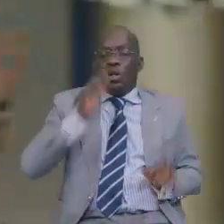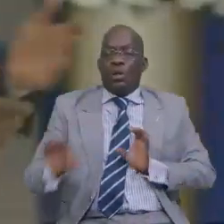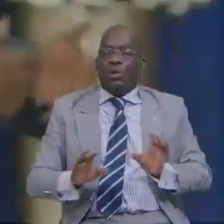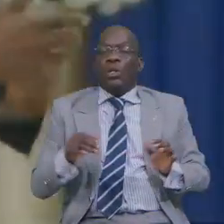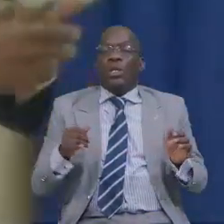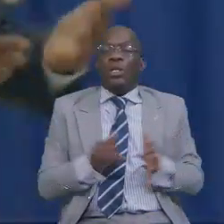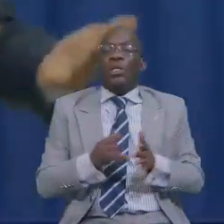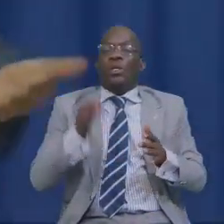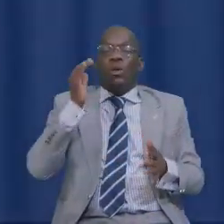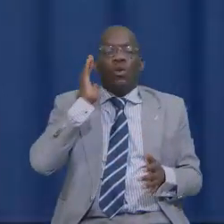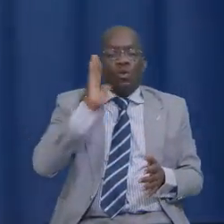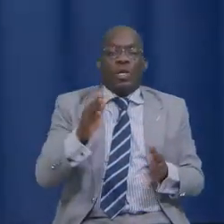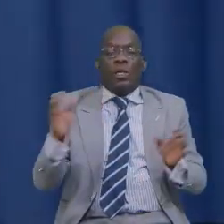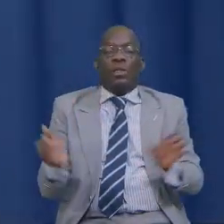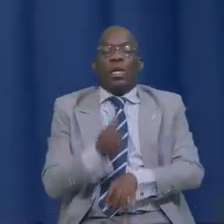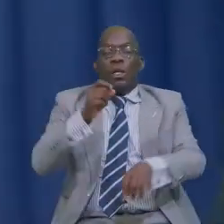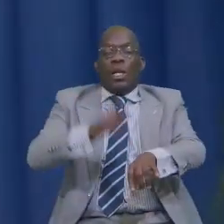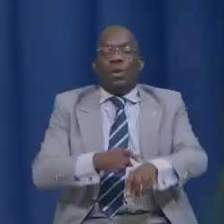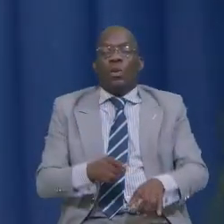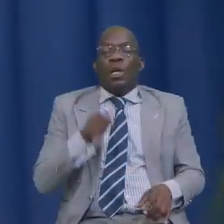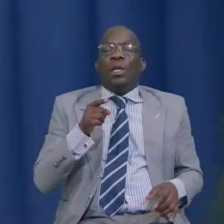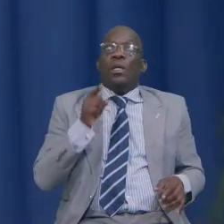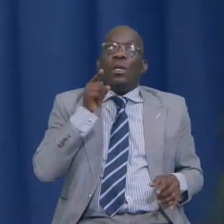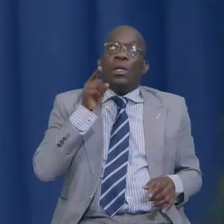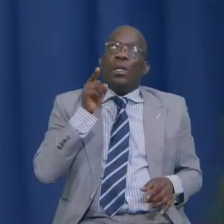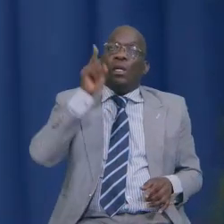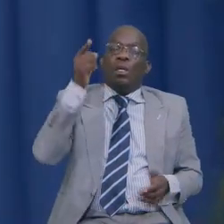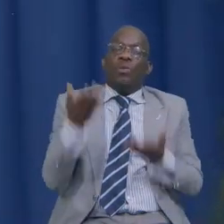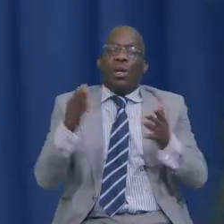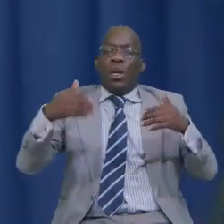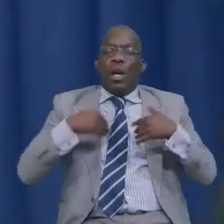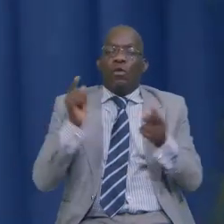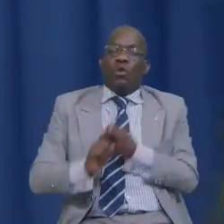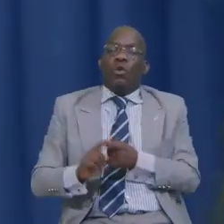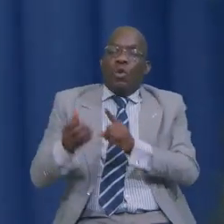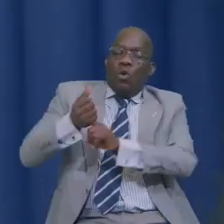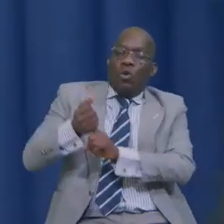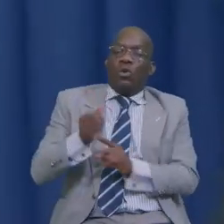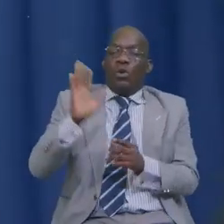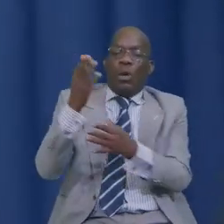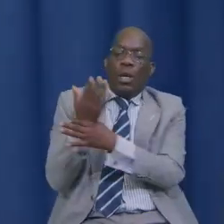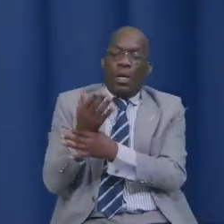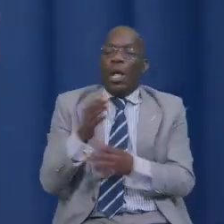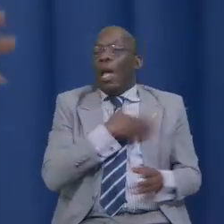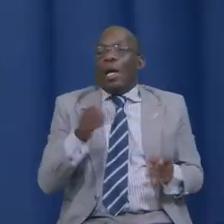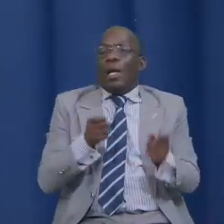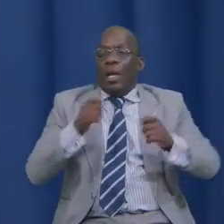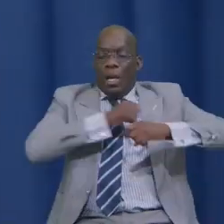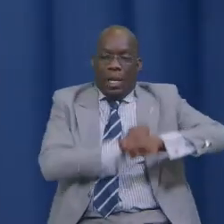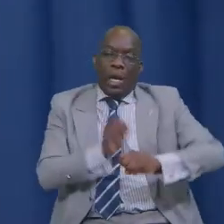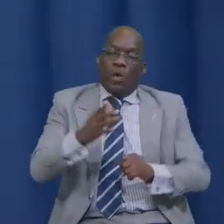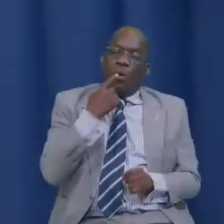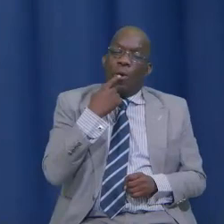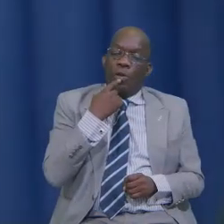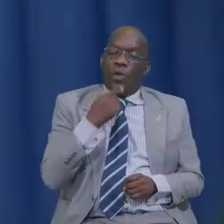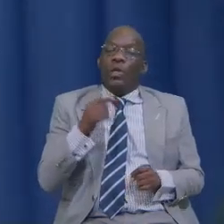slowly, and you may have to hold your hand. You may have to redirect your mouth, what you say, and new things that